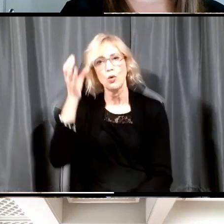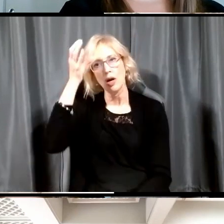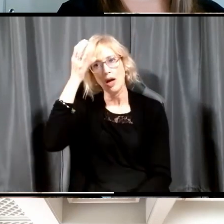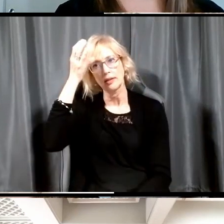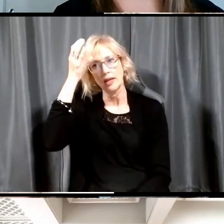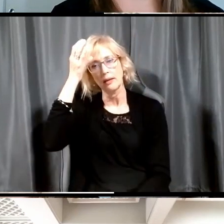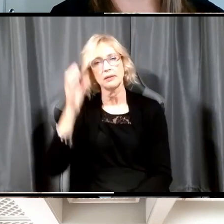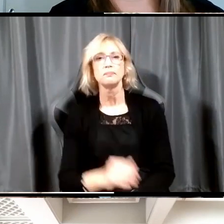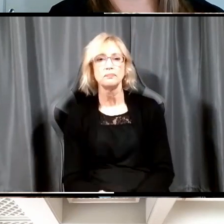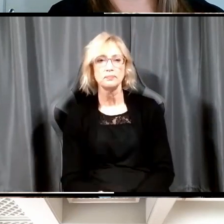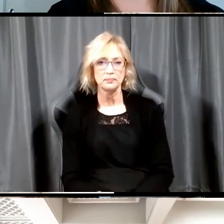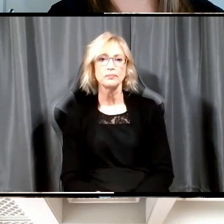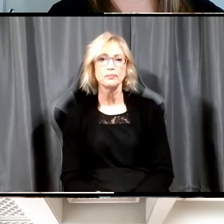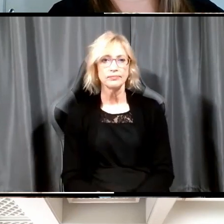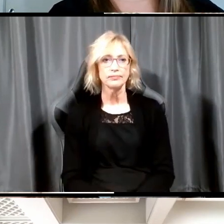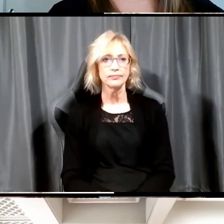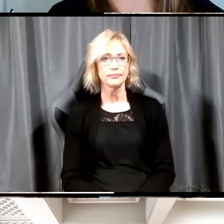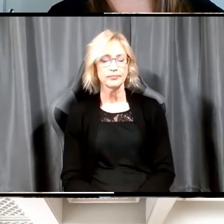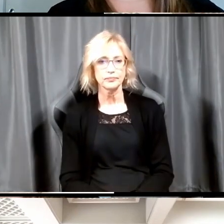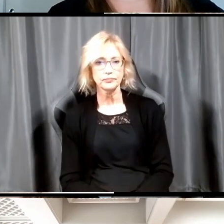students with CVI.